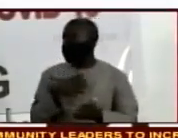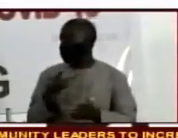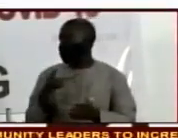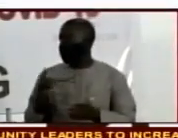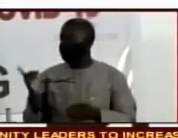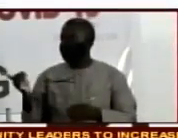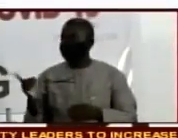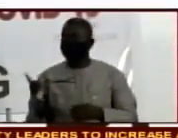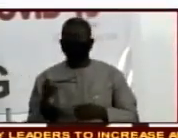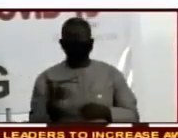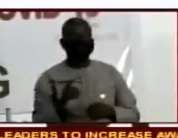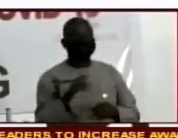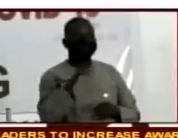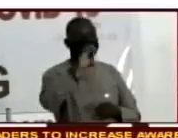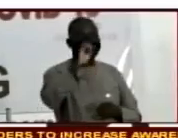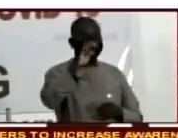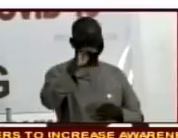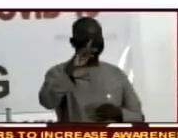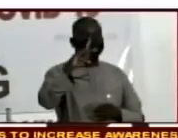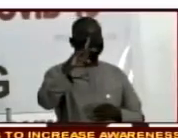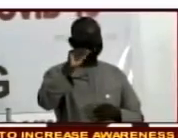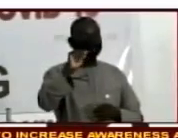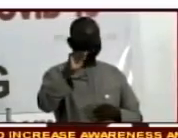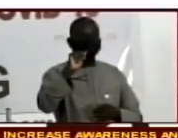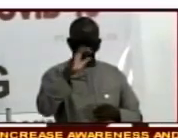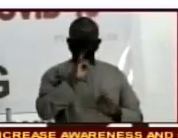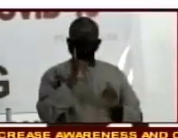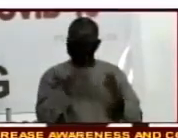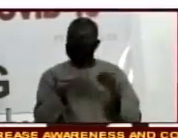Honorable Emeka Nwajubo's shop in Aba, which I know he has.